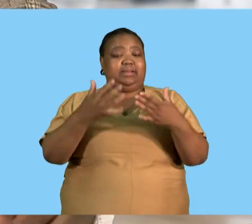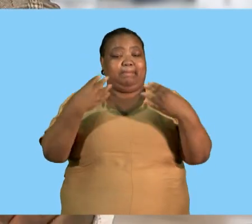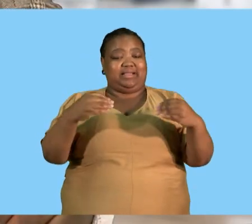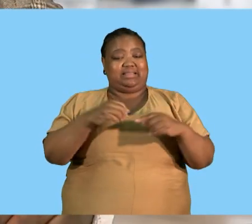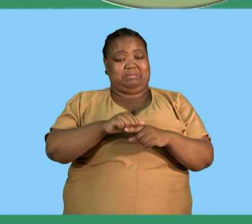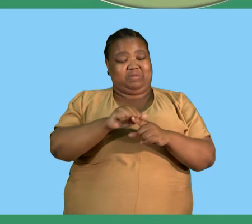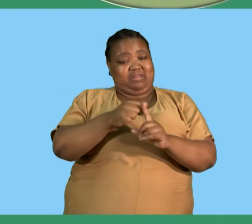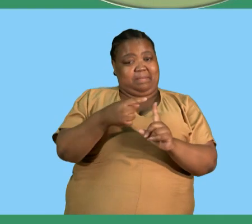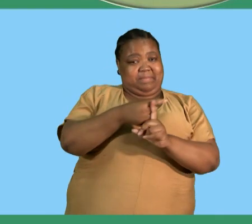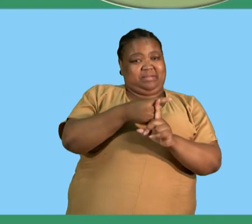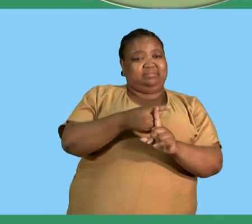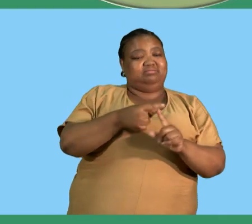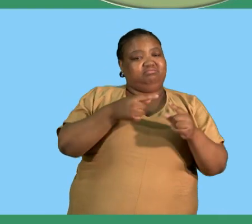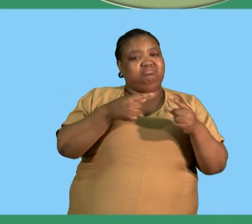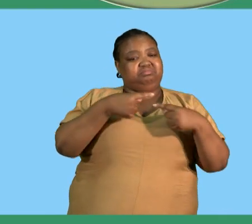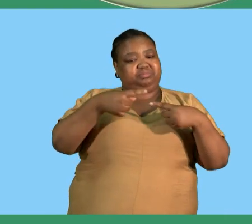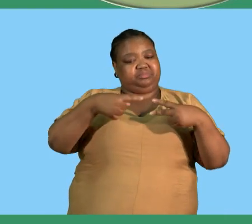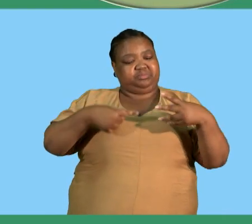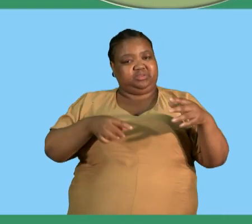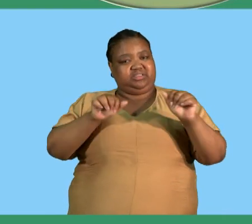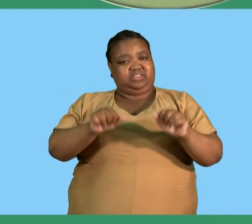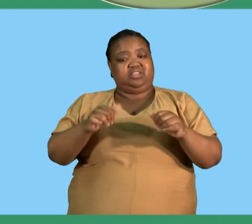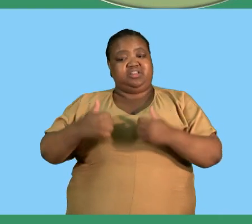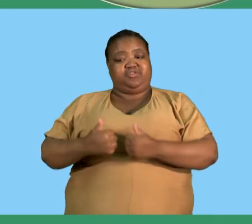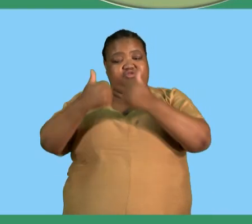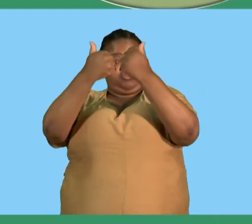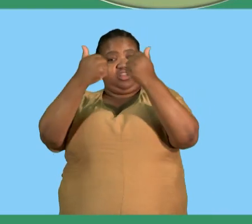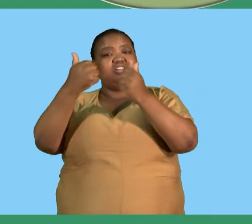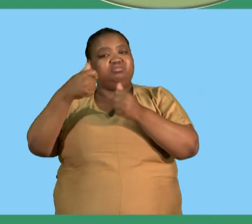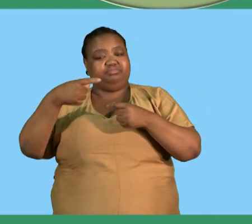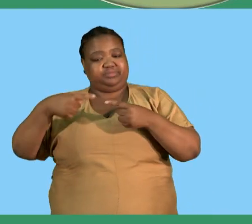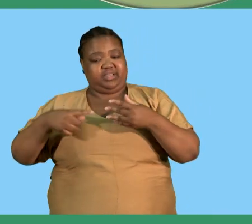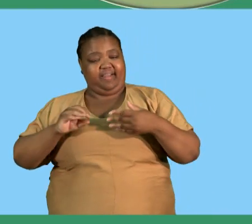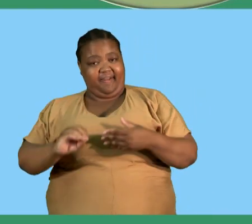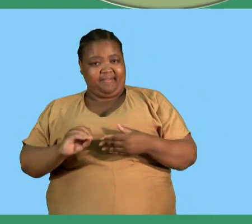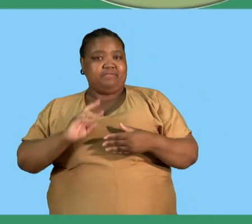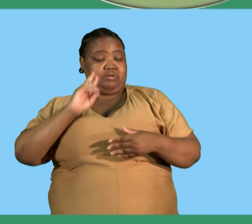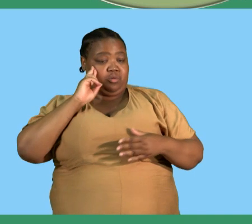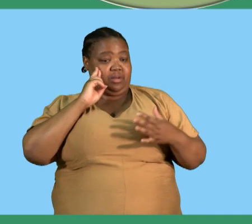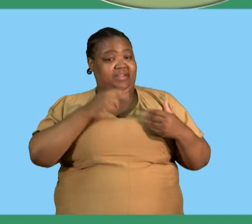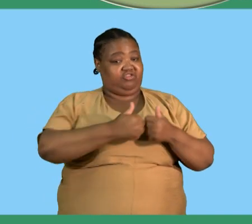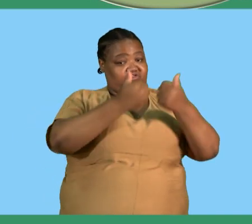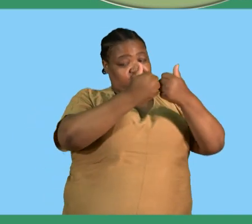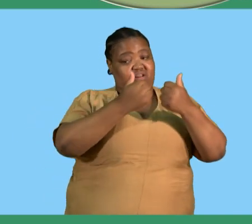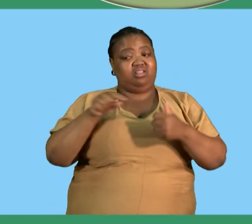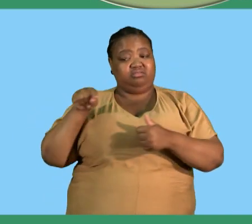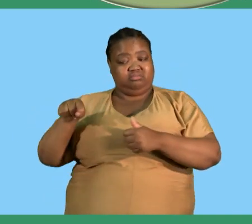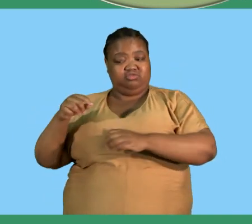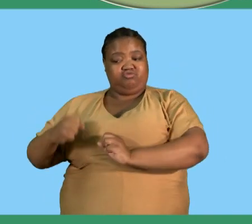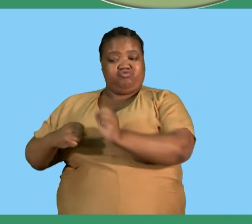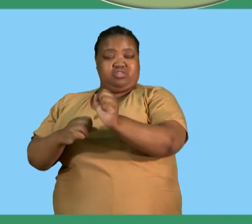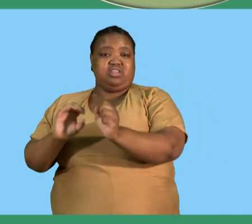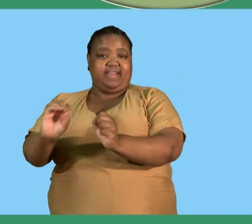And there we've got the challenges. For every challenge, there is a strategy. So this is our journey. And then we've got another journey